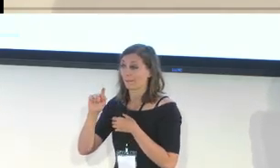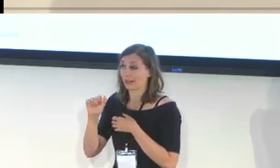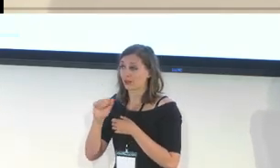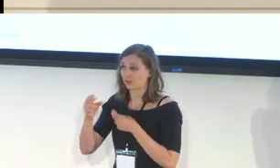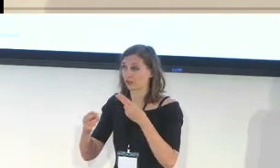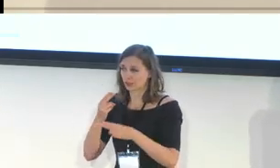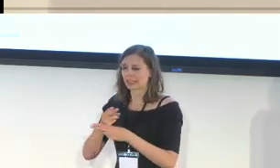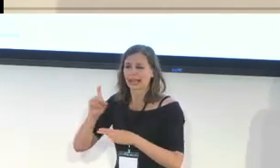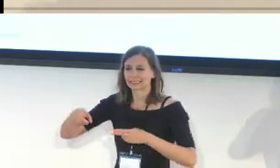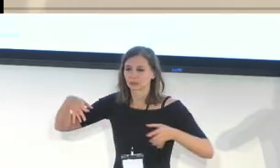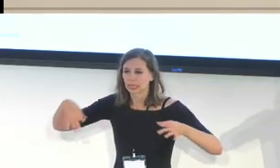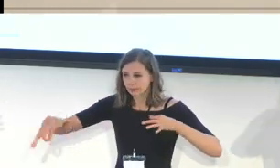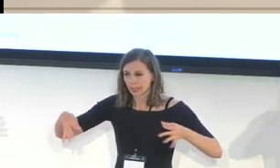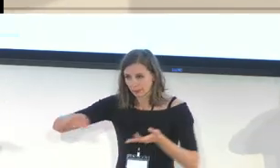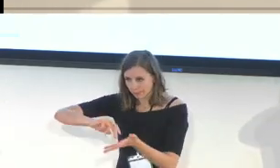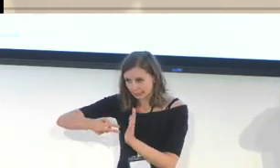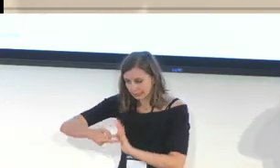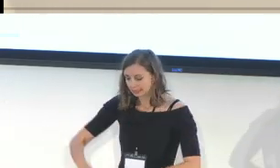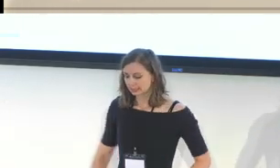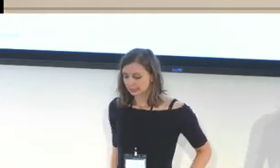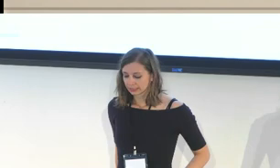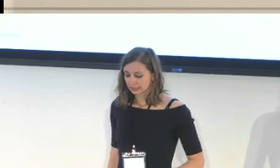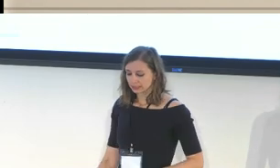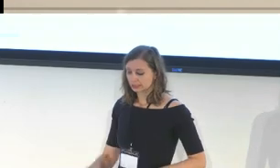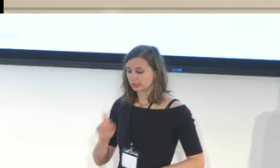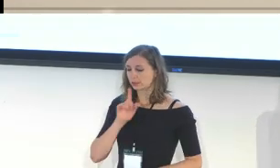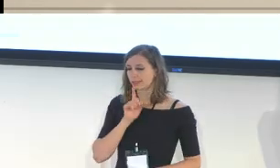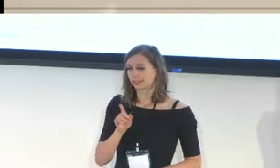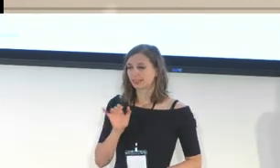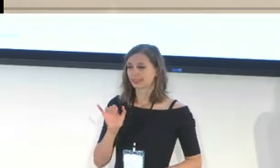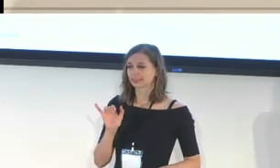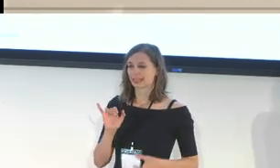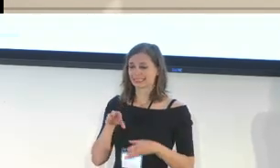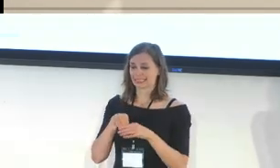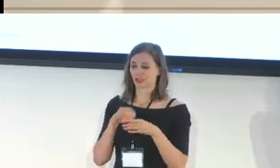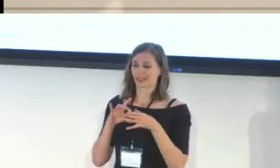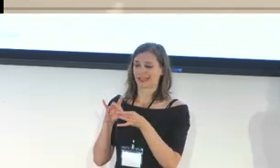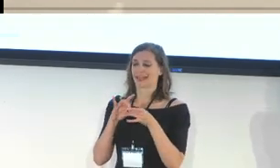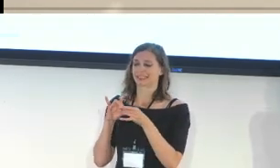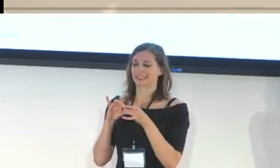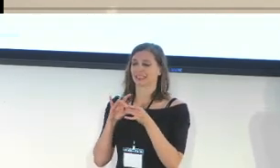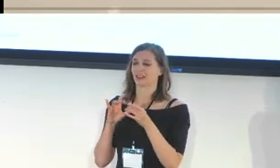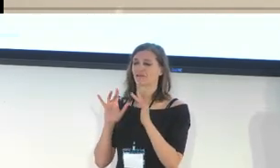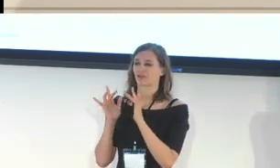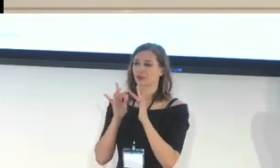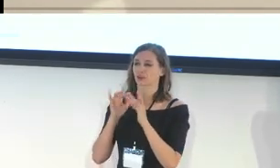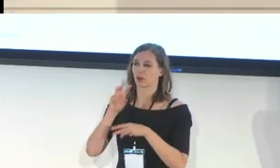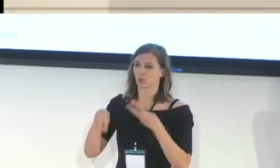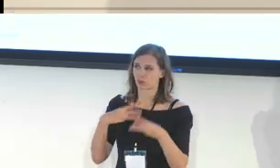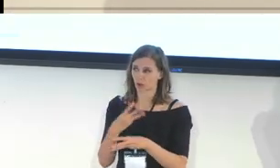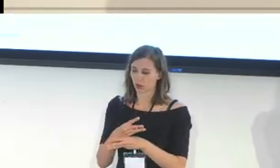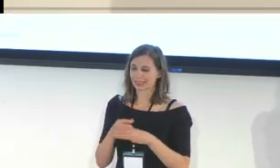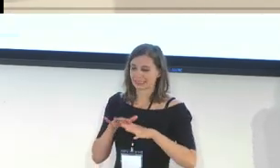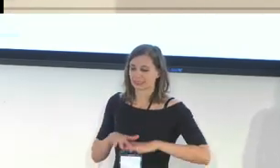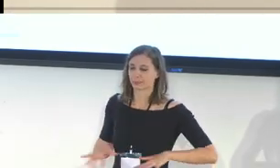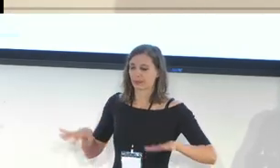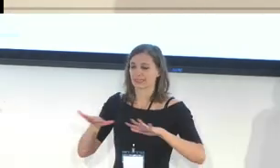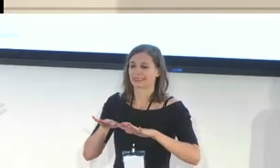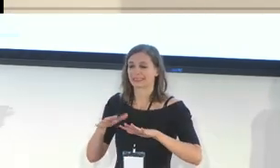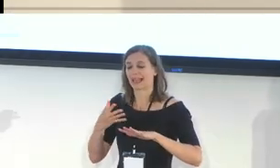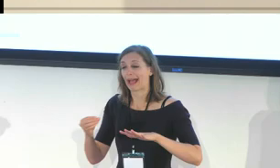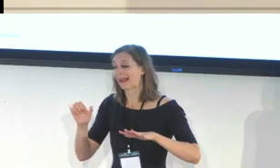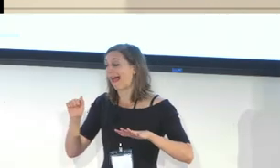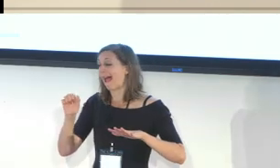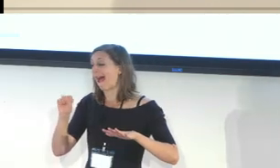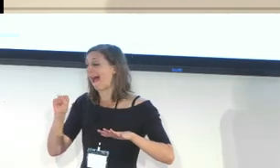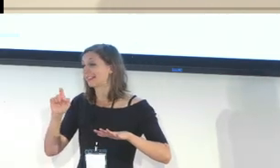it's perceived. It's really this interconnected space of virtual worlds, spaces, assets that are interoperable. So